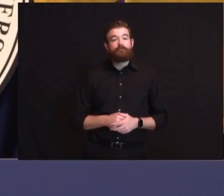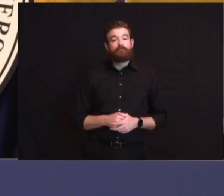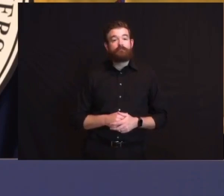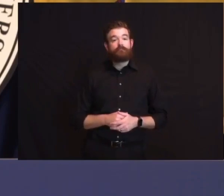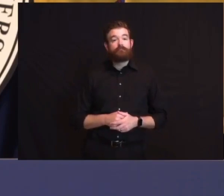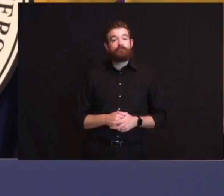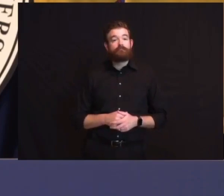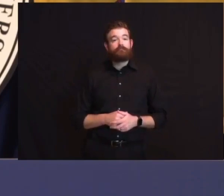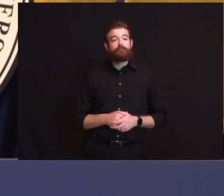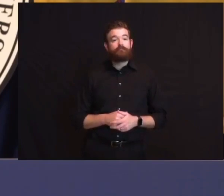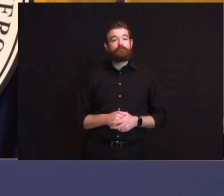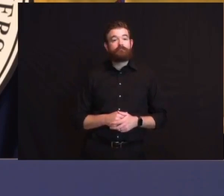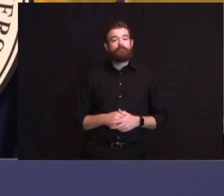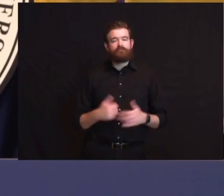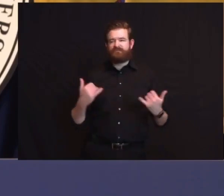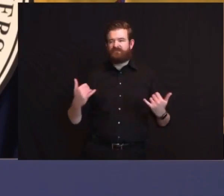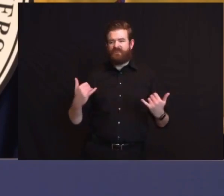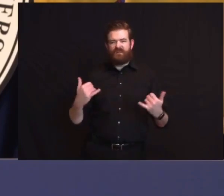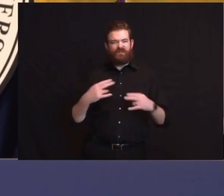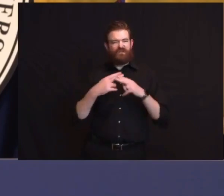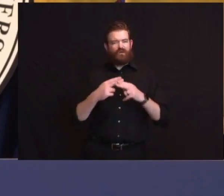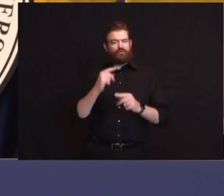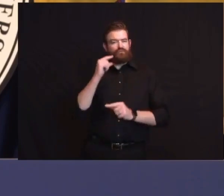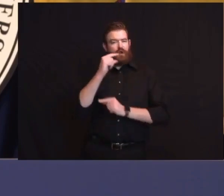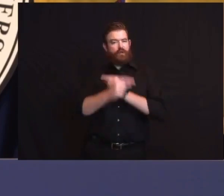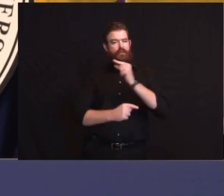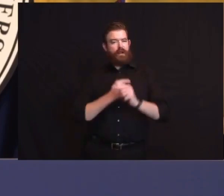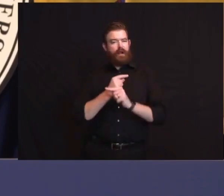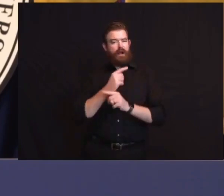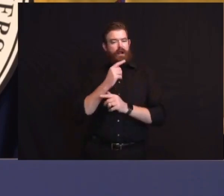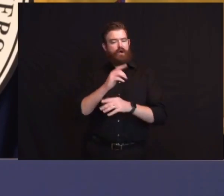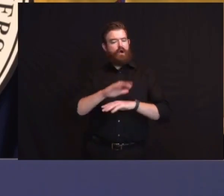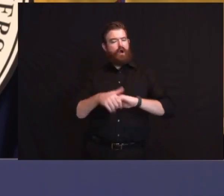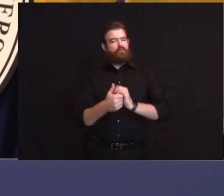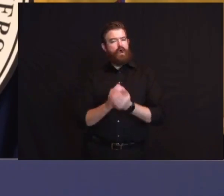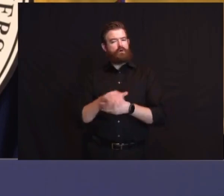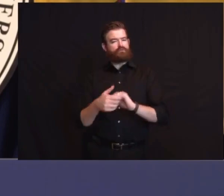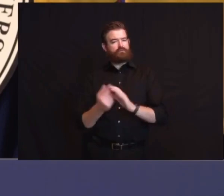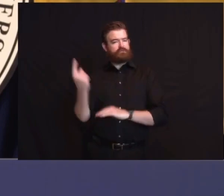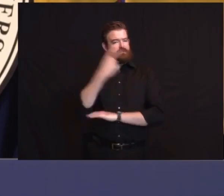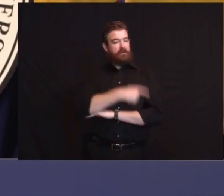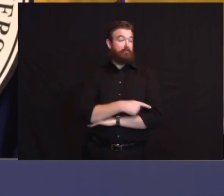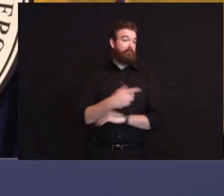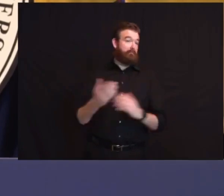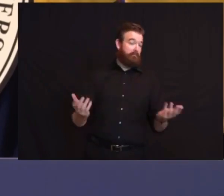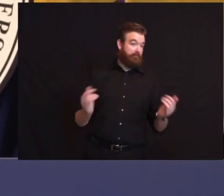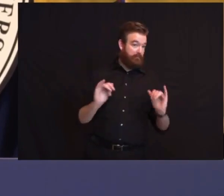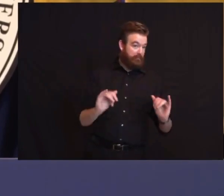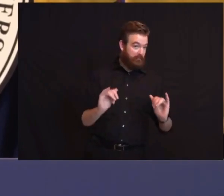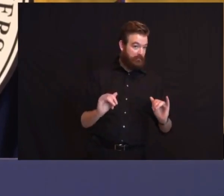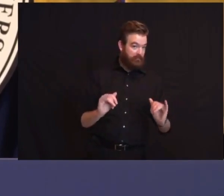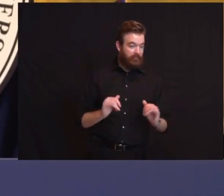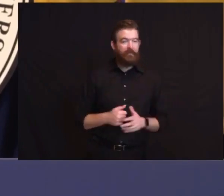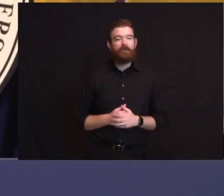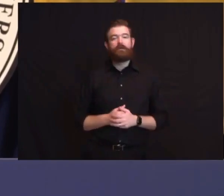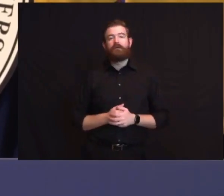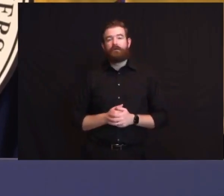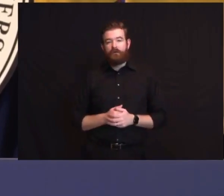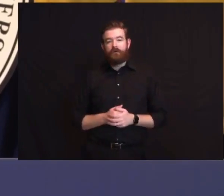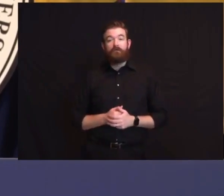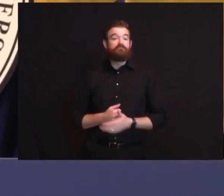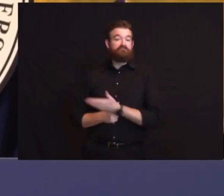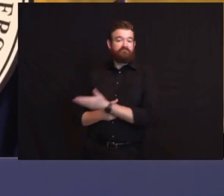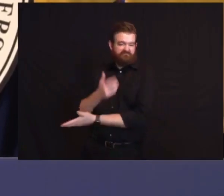and Tina. I am joined, as I regularly am, by the woman to my right who needs no introduction, the Commissioner of the Department of